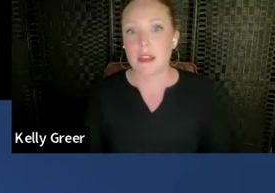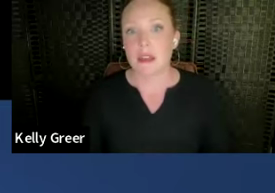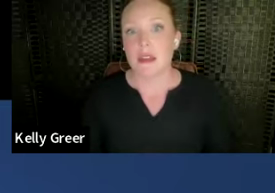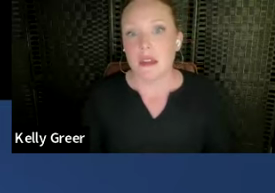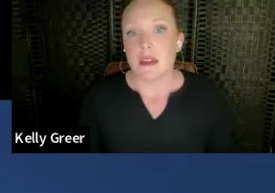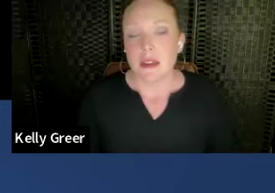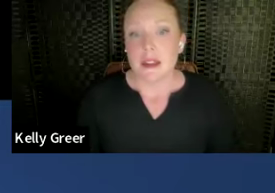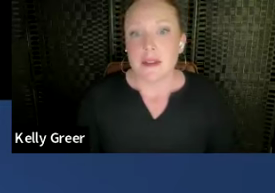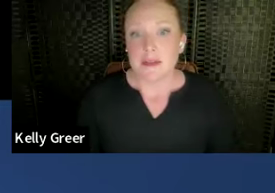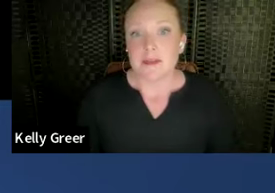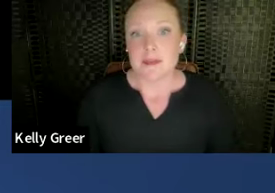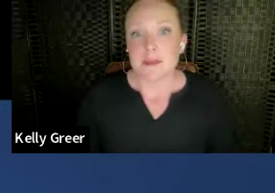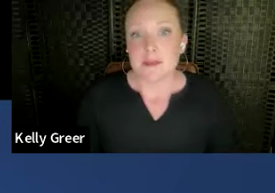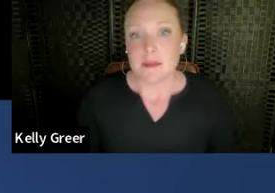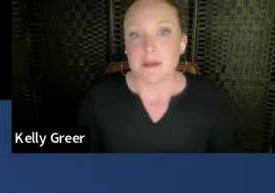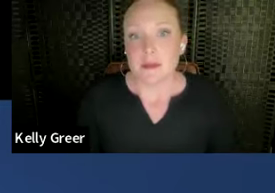lot.